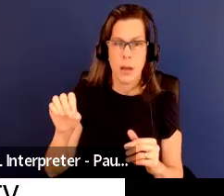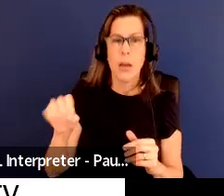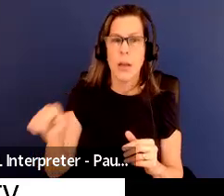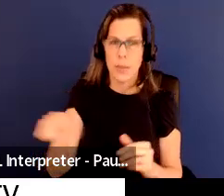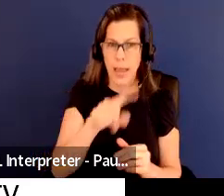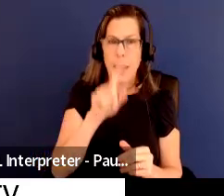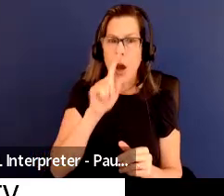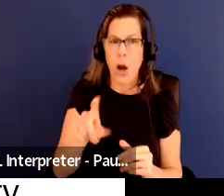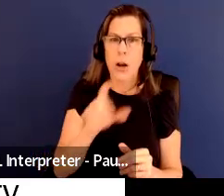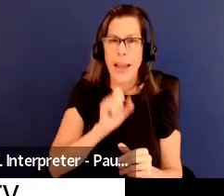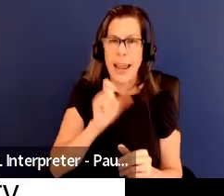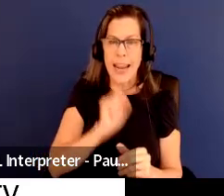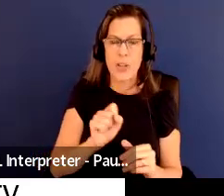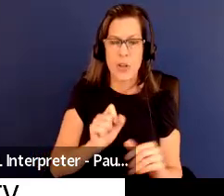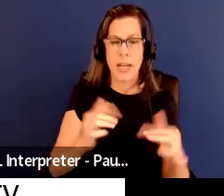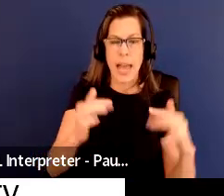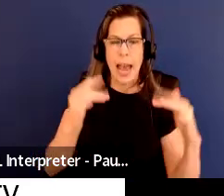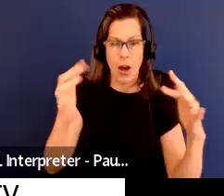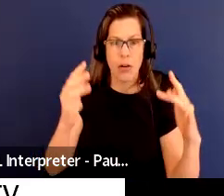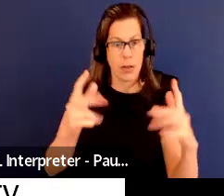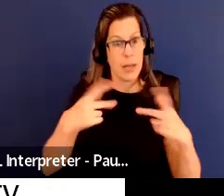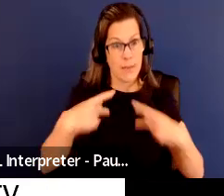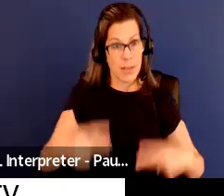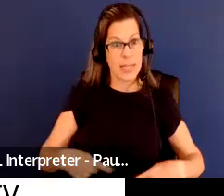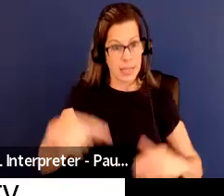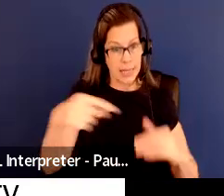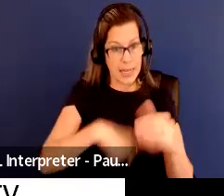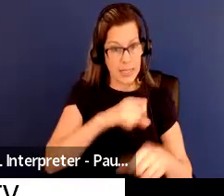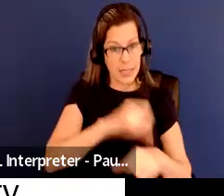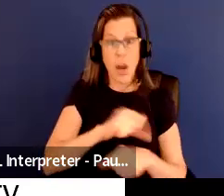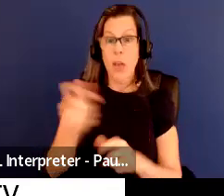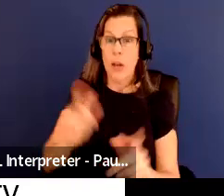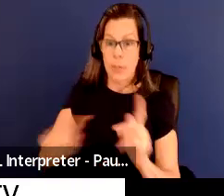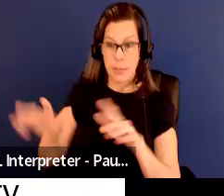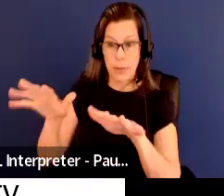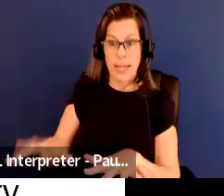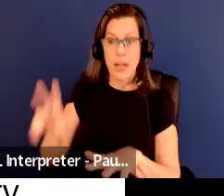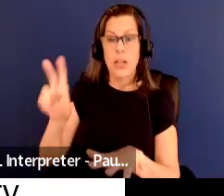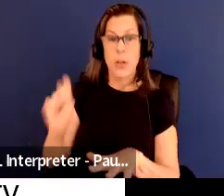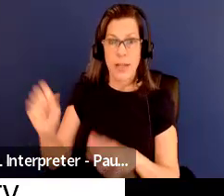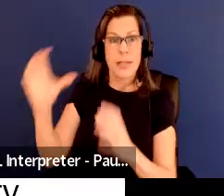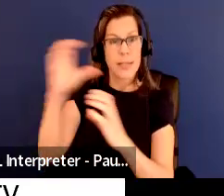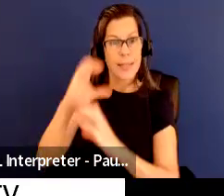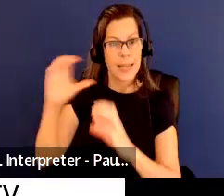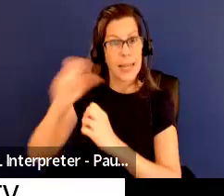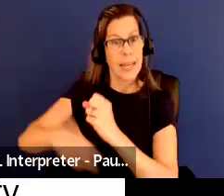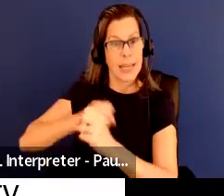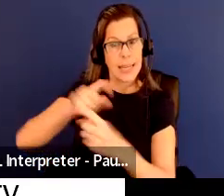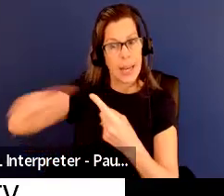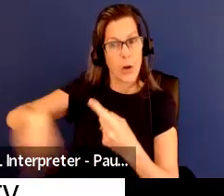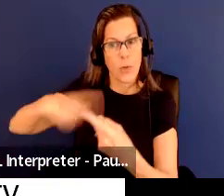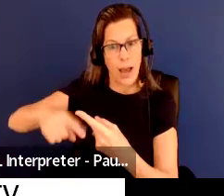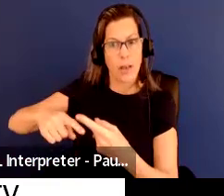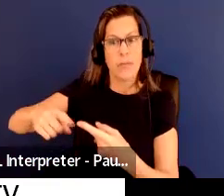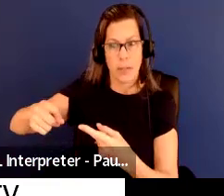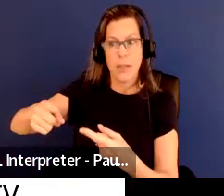work, while others who settled in the U.S. seek year-round, higher-paying jobs in other industries. This